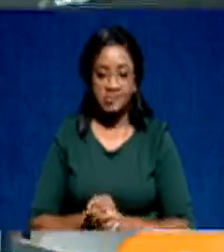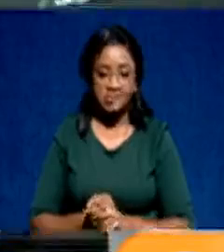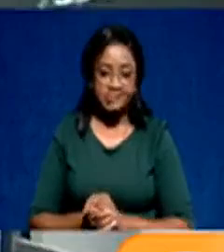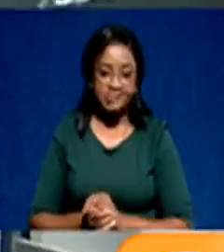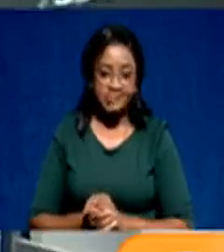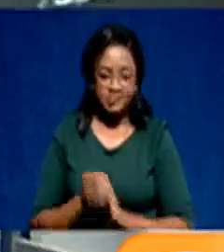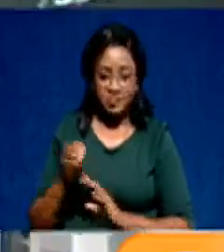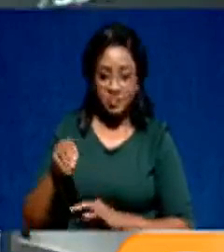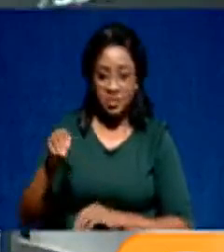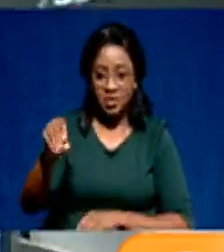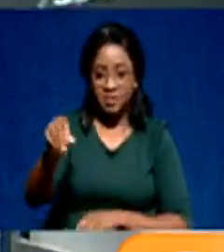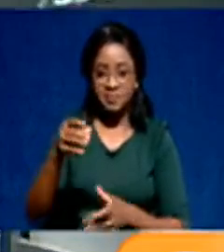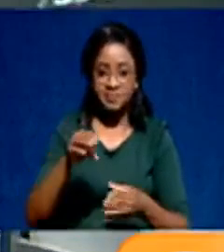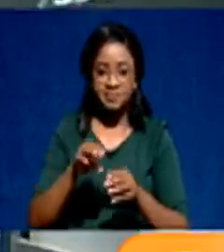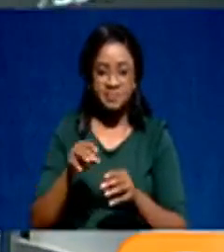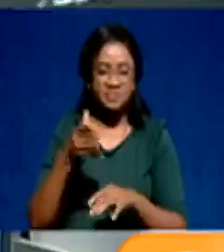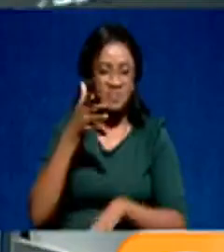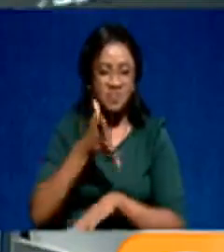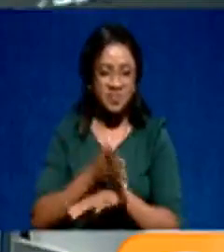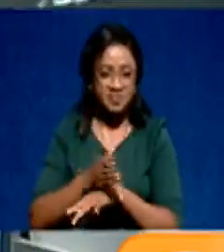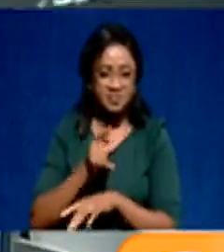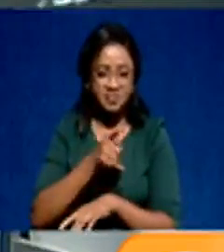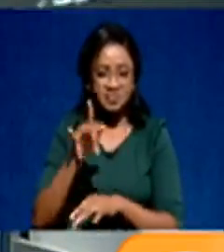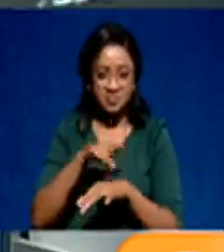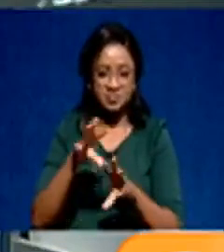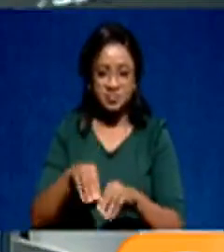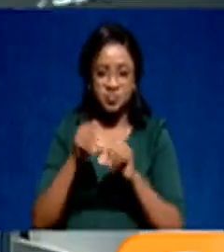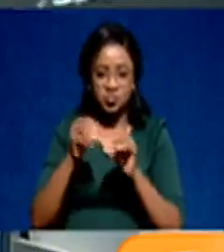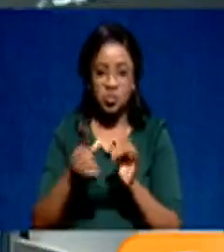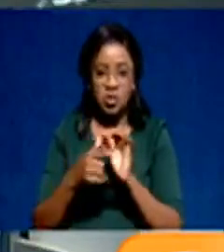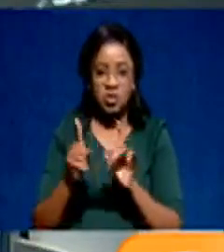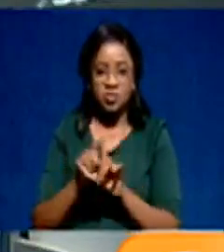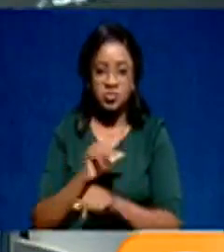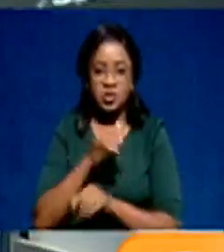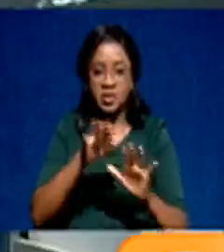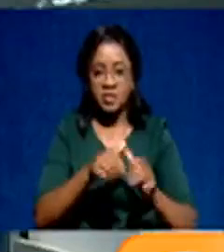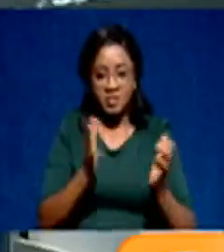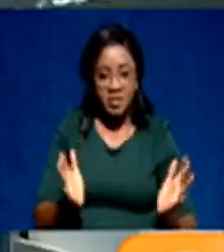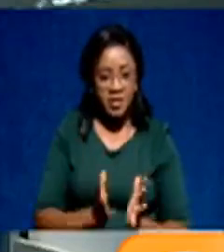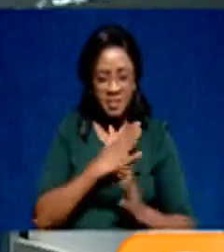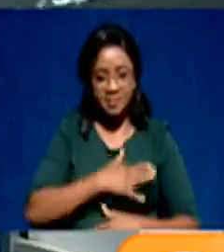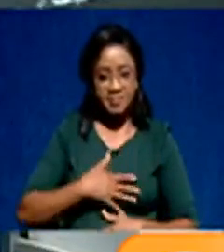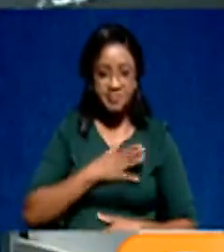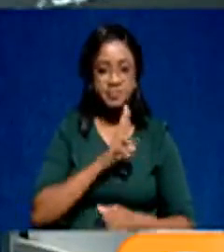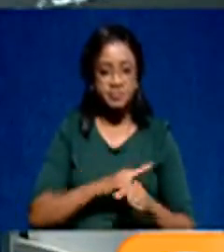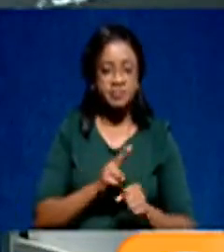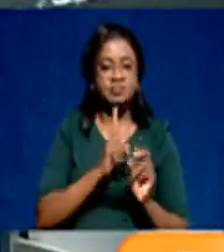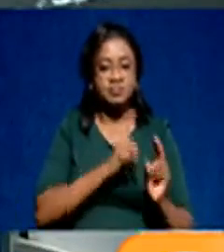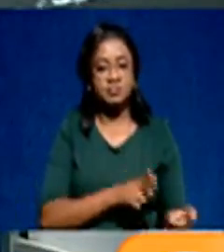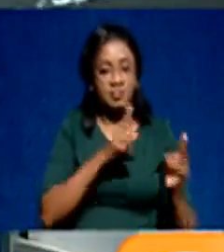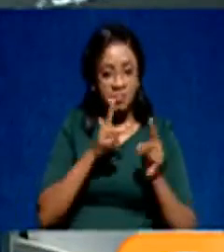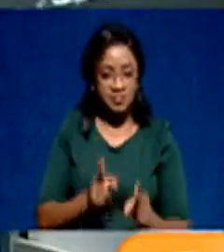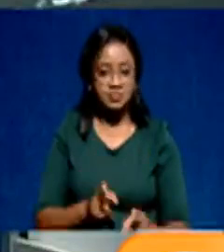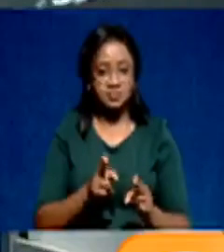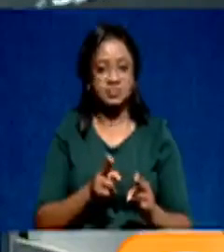Synthetic fertilizers have been found to have negative effects on the soil. As an alternative, farmers have been encouraged to embrace organic